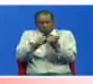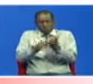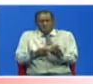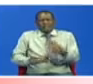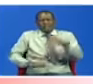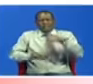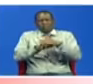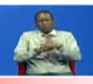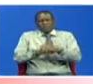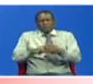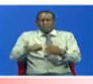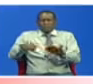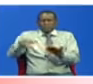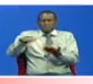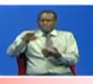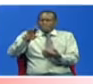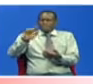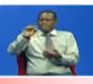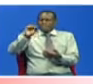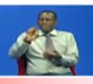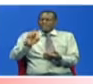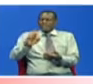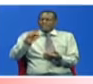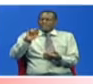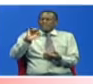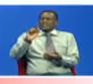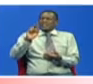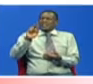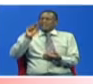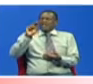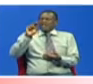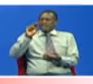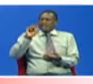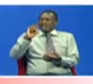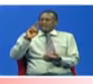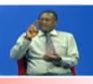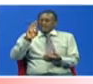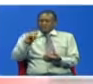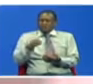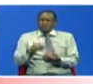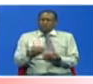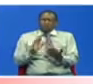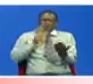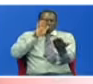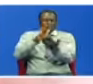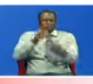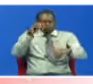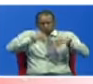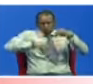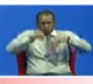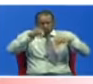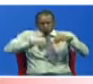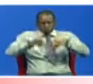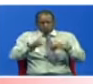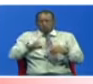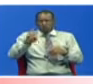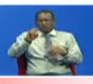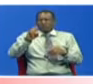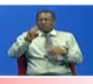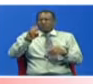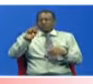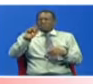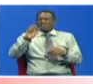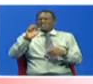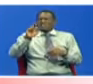When Base Titanium was first approached about contributing to Stanbic Bank's ventilator initiative, we were